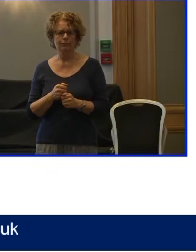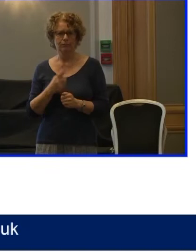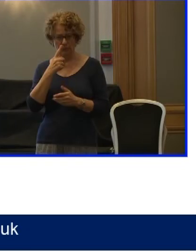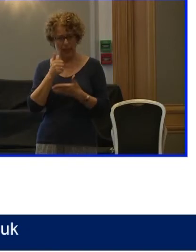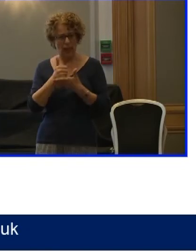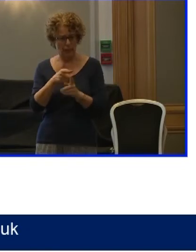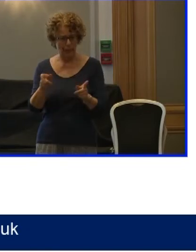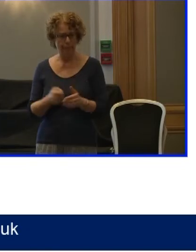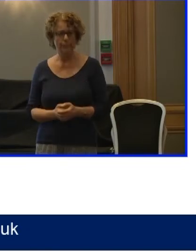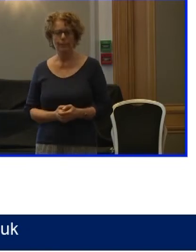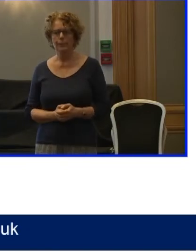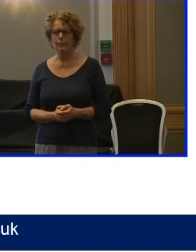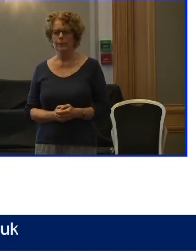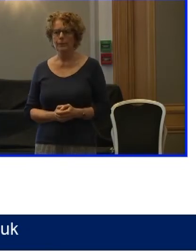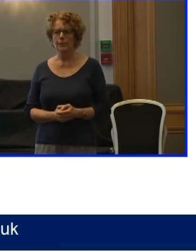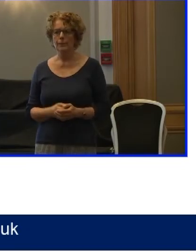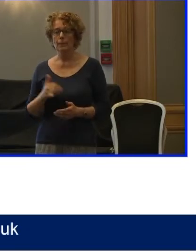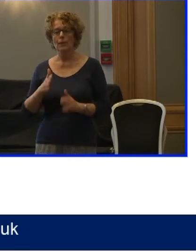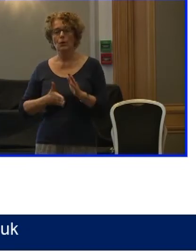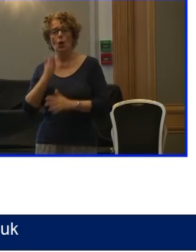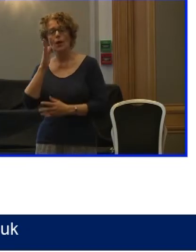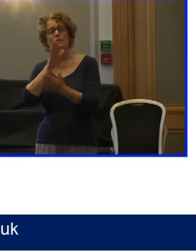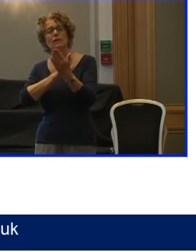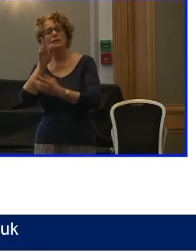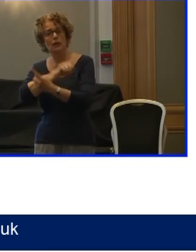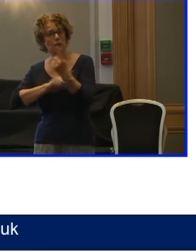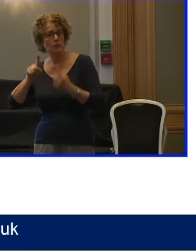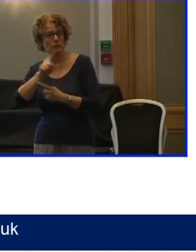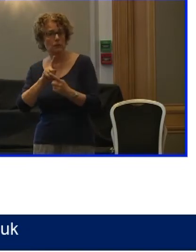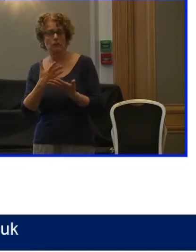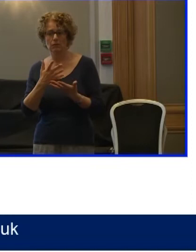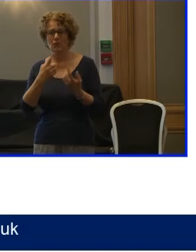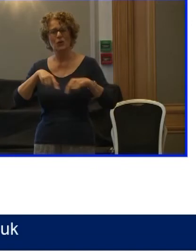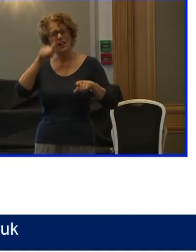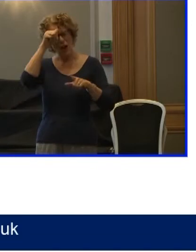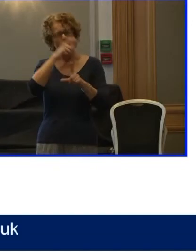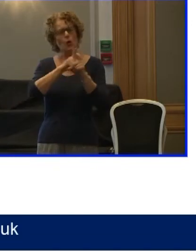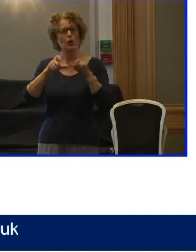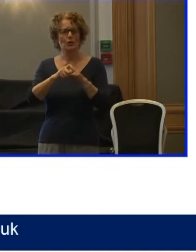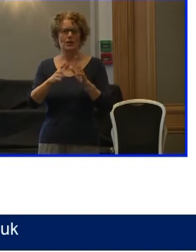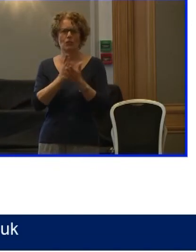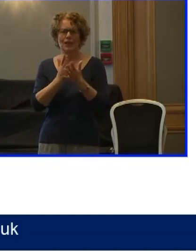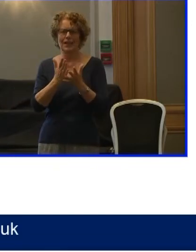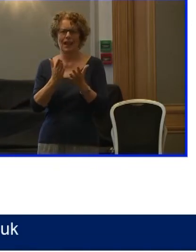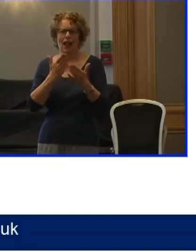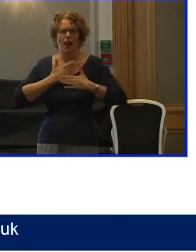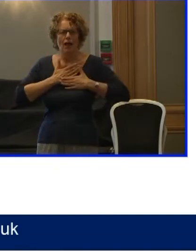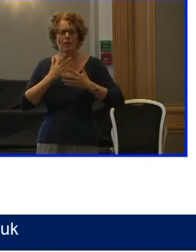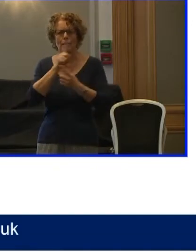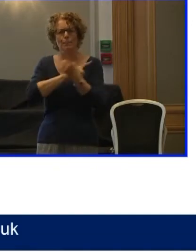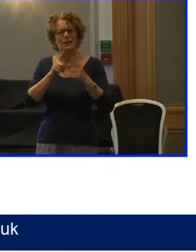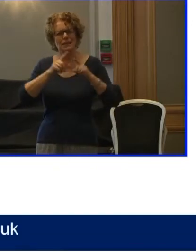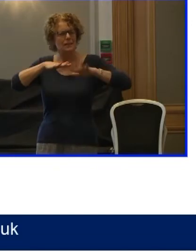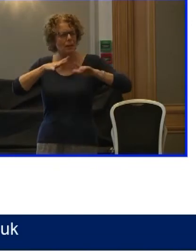them. Suggest attending one of our face-to-face meetings. We know that our community values meeting people in a